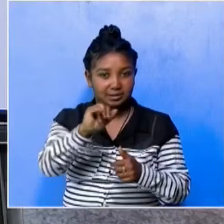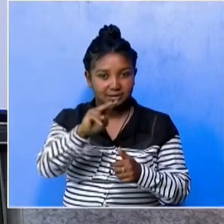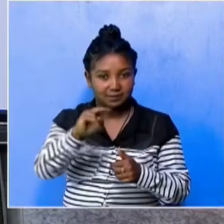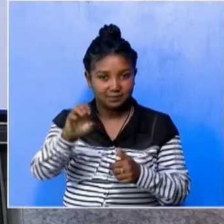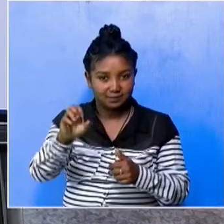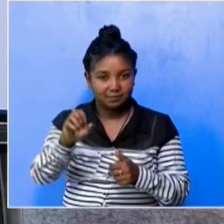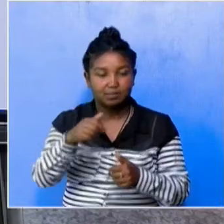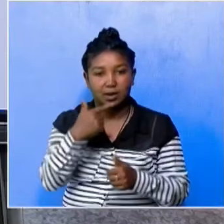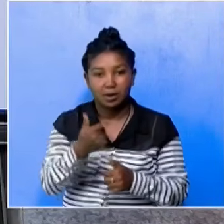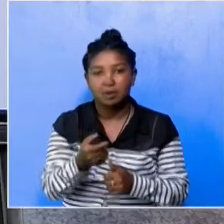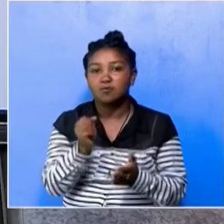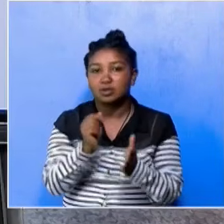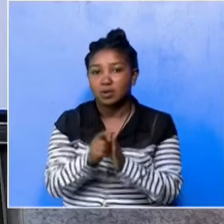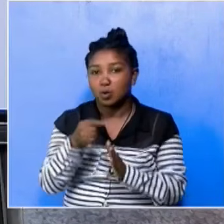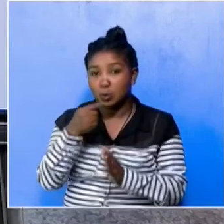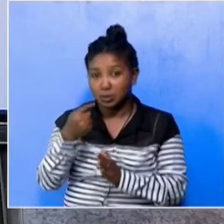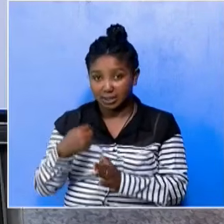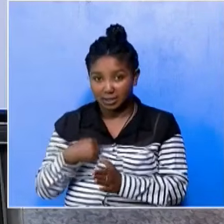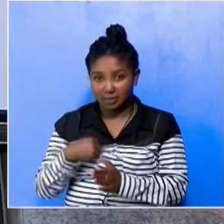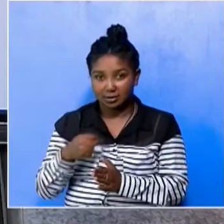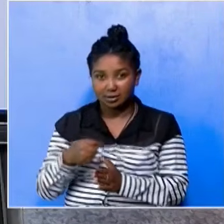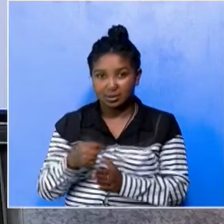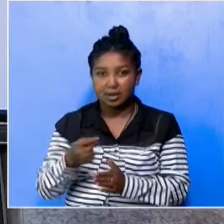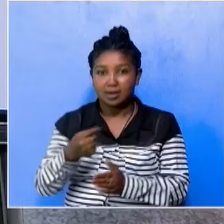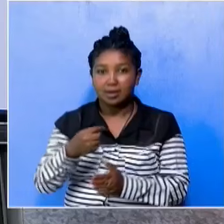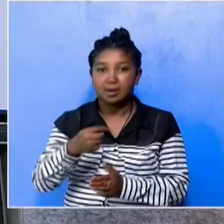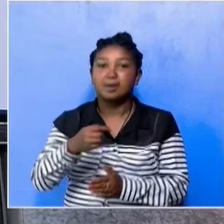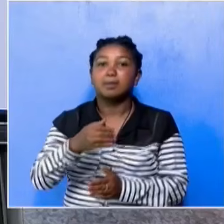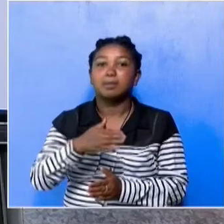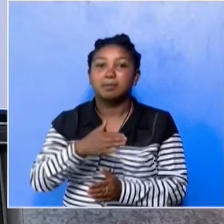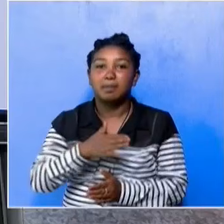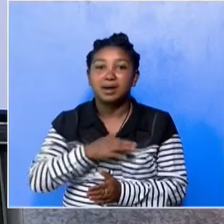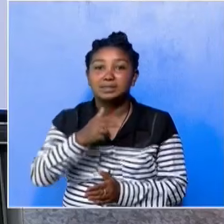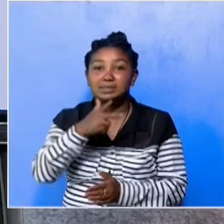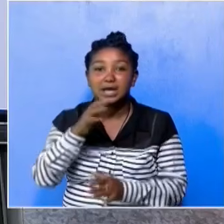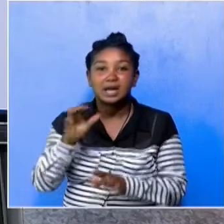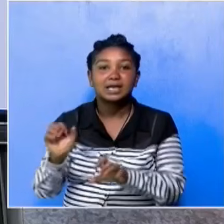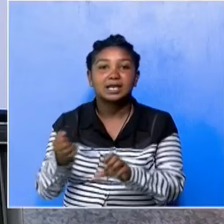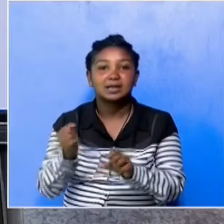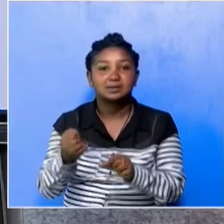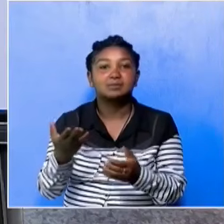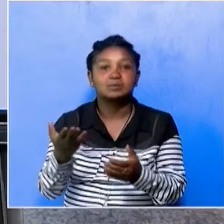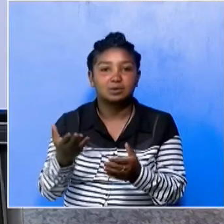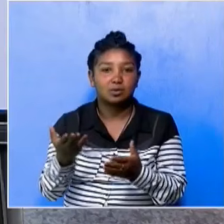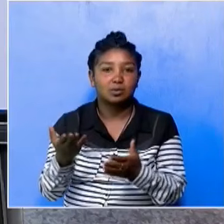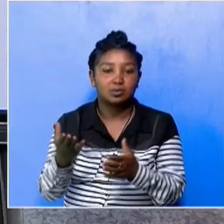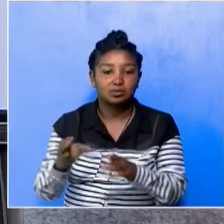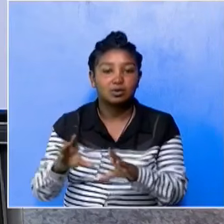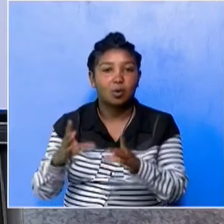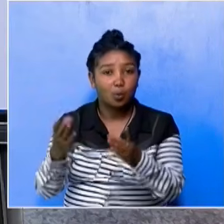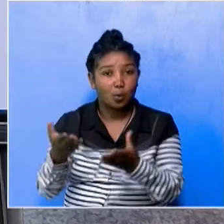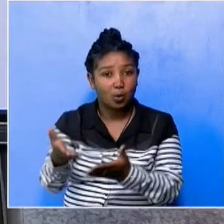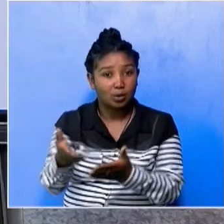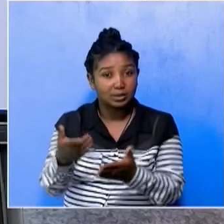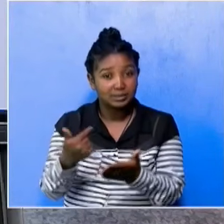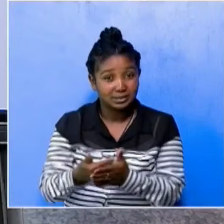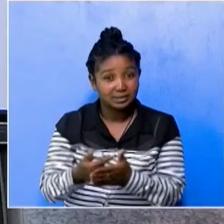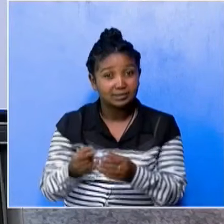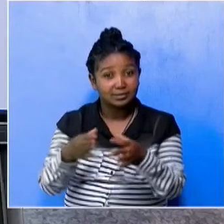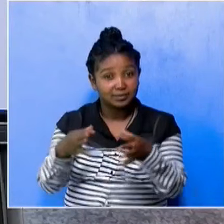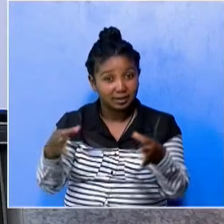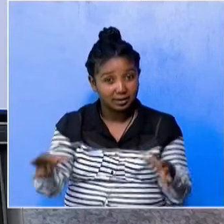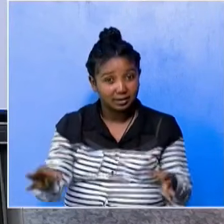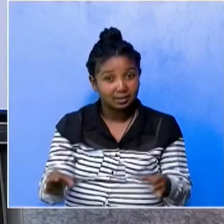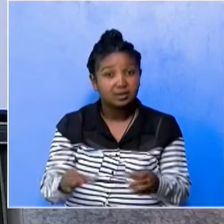For example, when we say here, my sister cleans the board. Here, in this sentence,